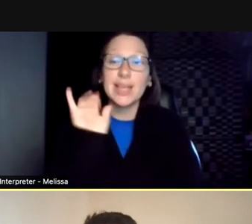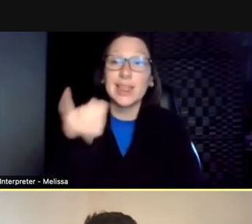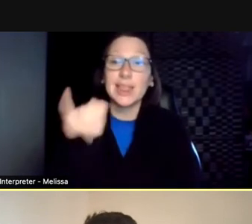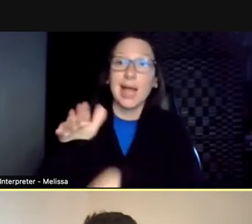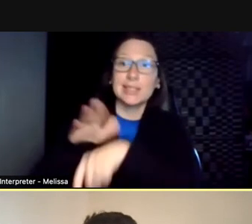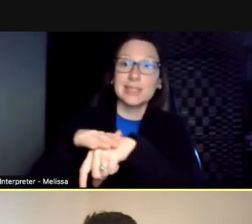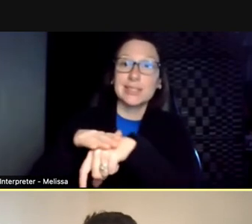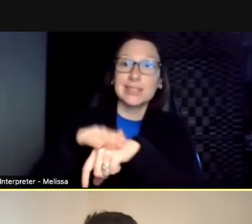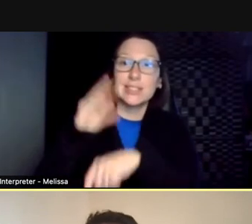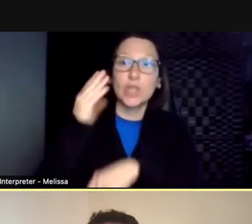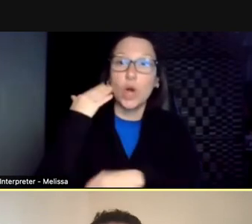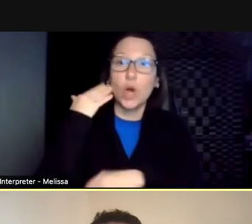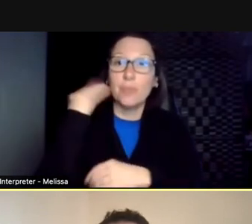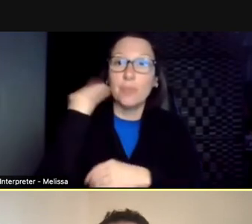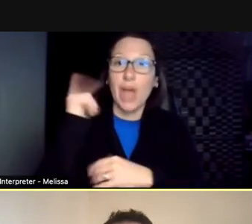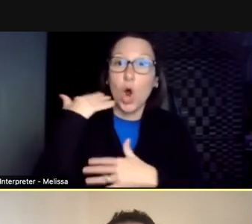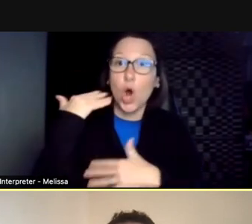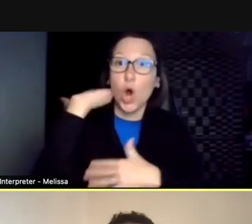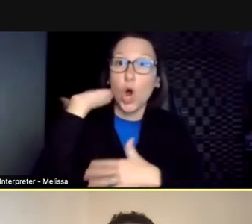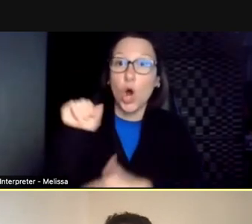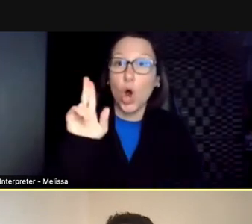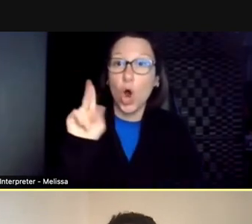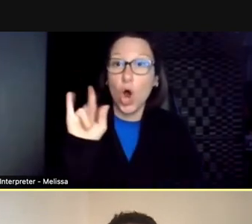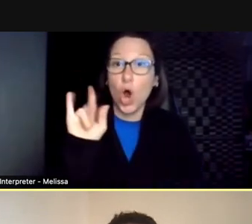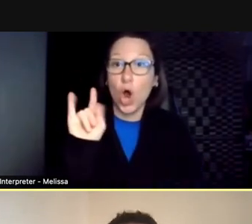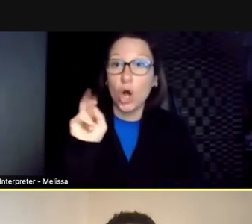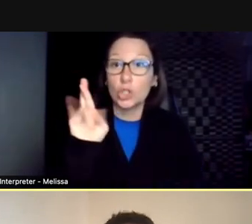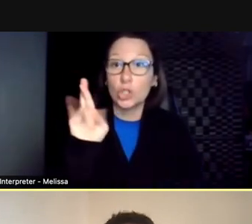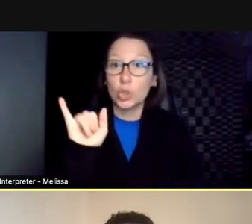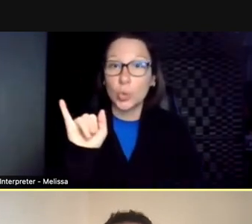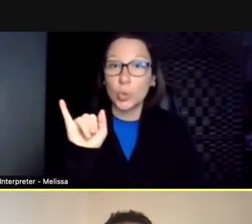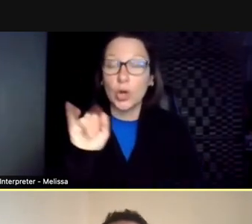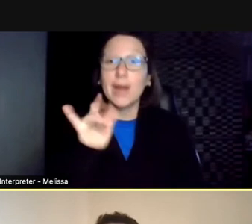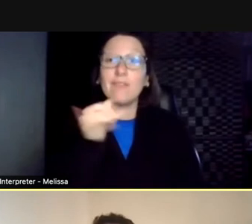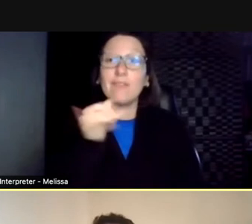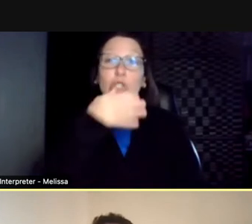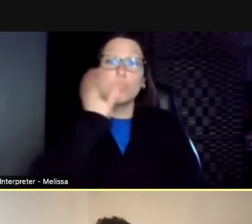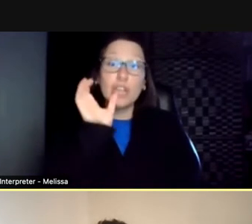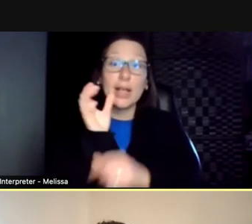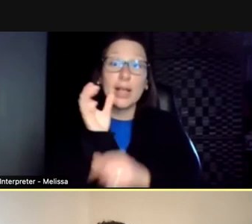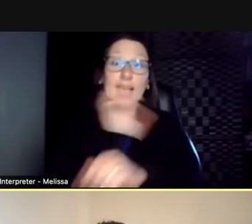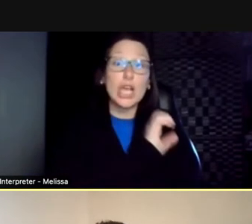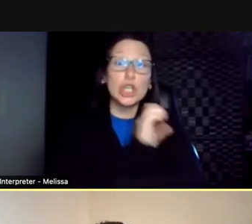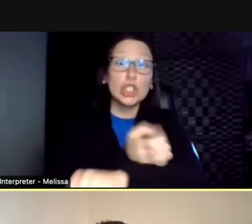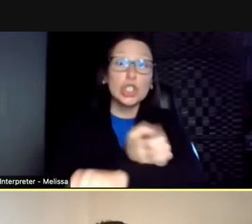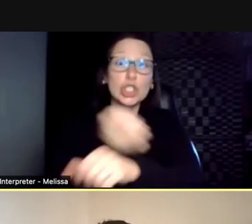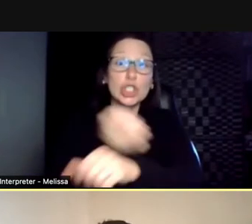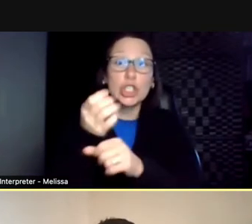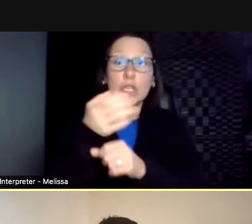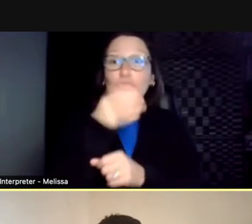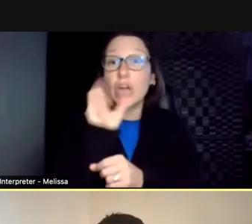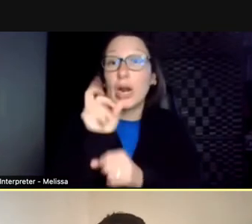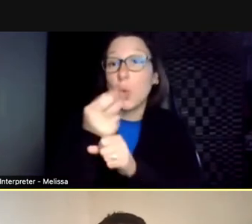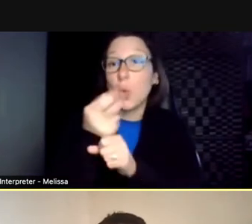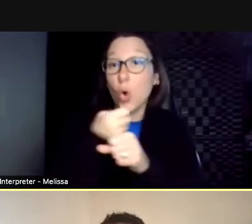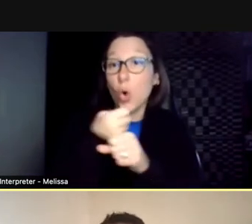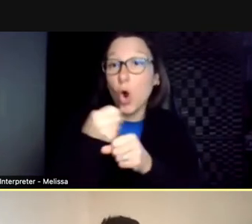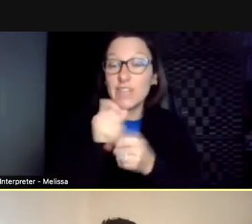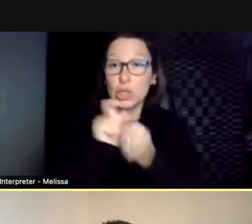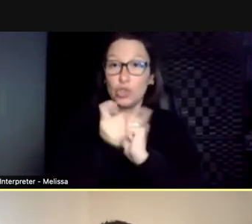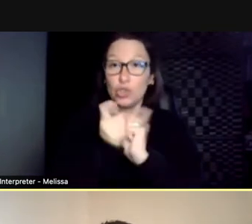input. If you actually drink like an energy drink or coffee, then you're changing your biophysical structure.